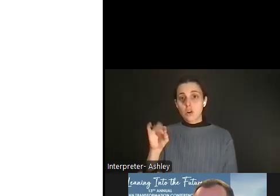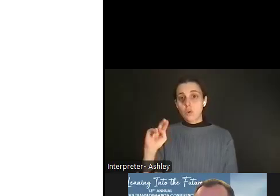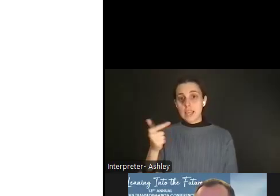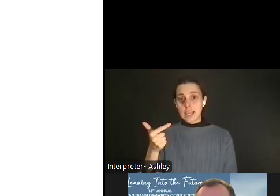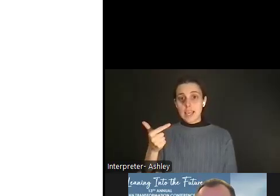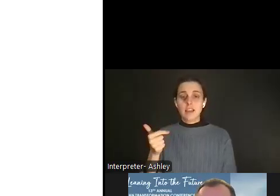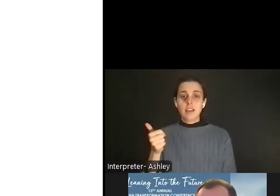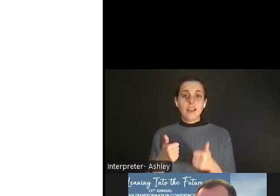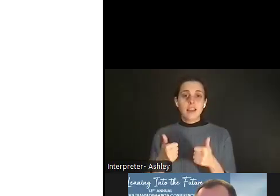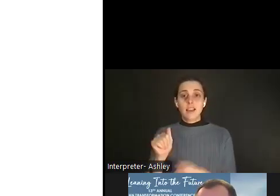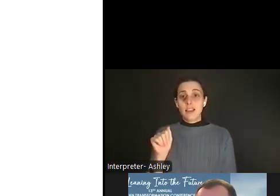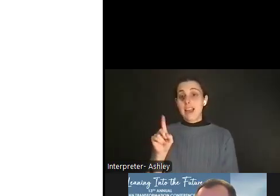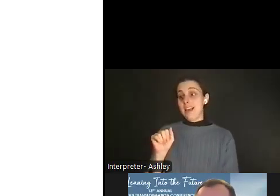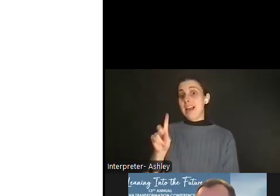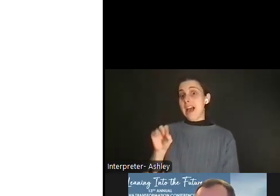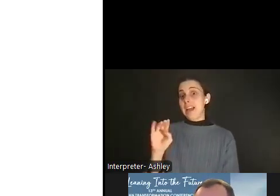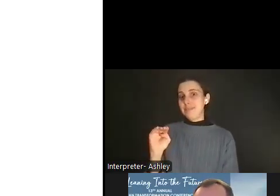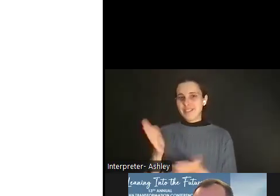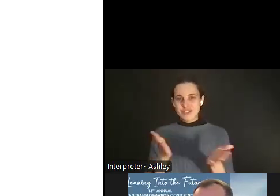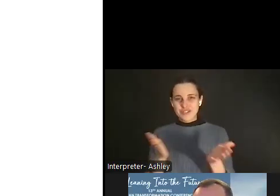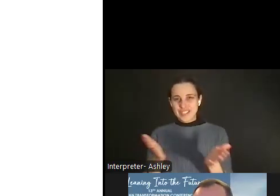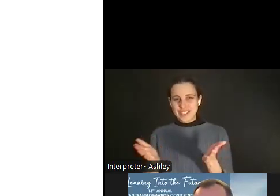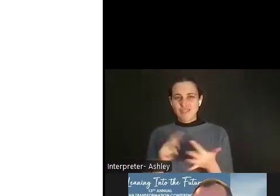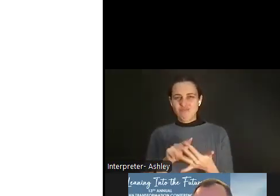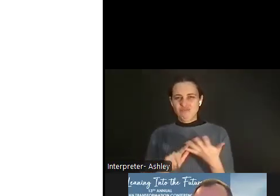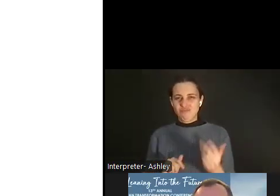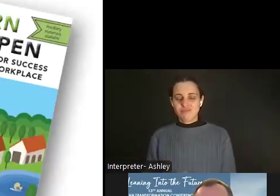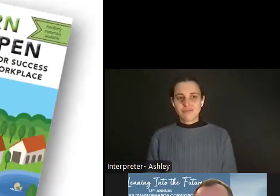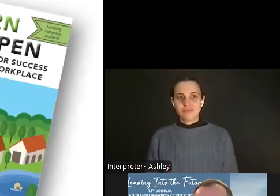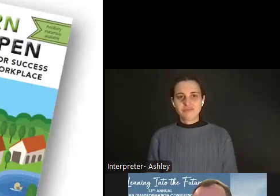us and what we do and the part we play at UW Medicine.